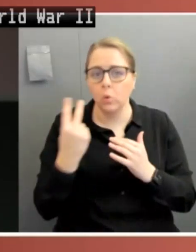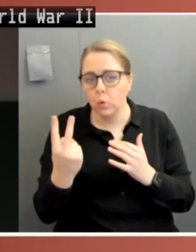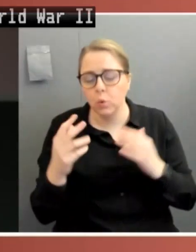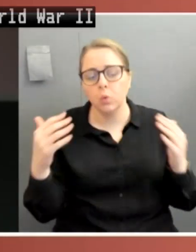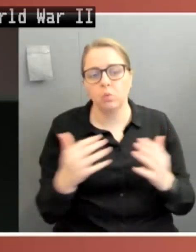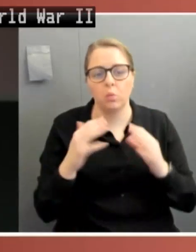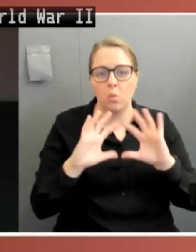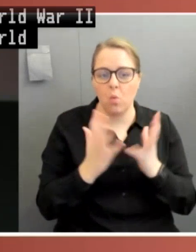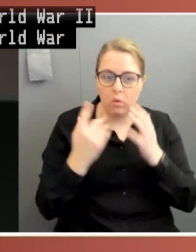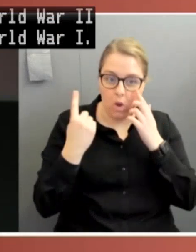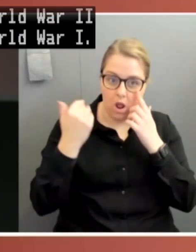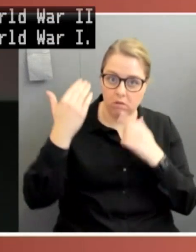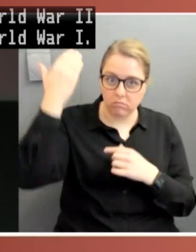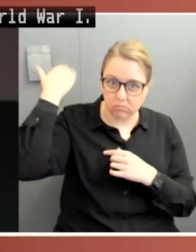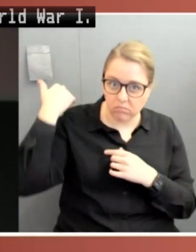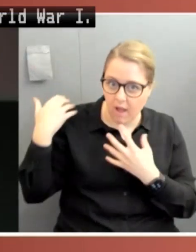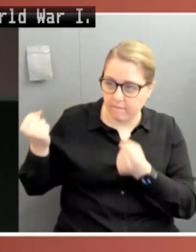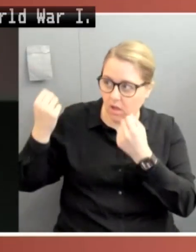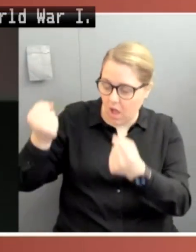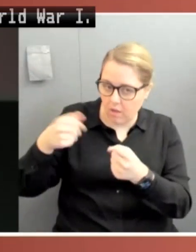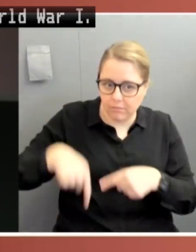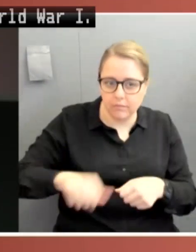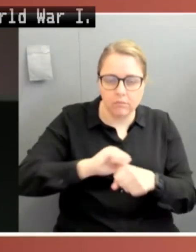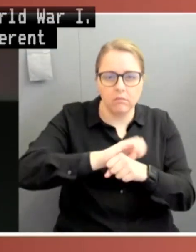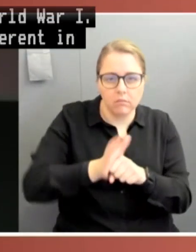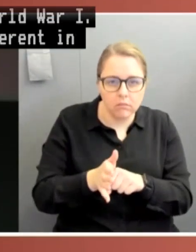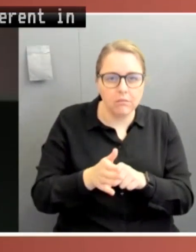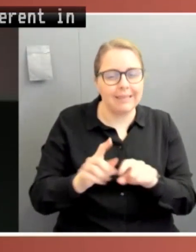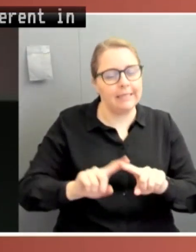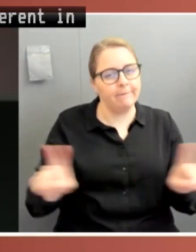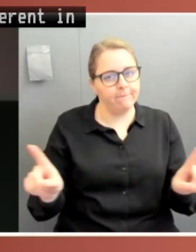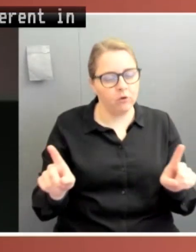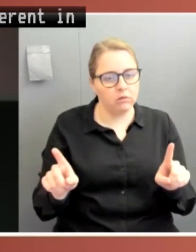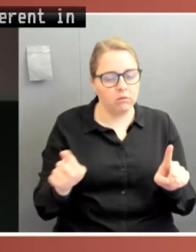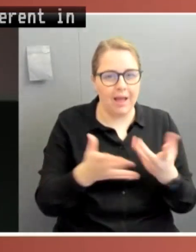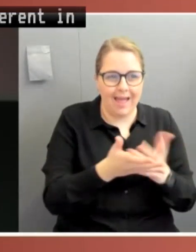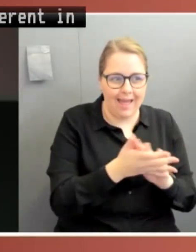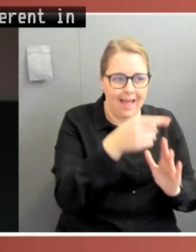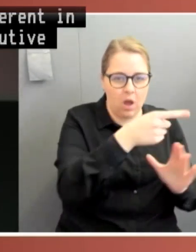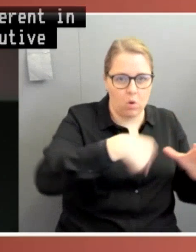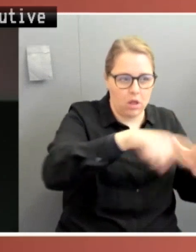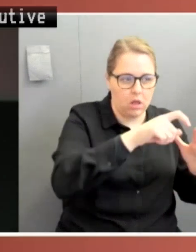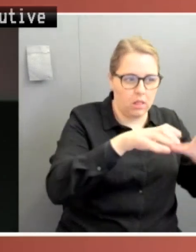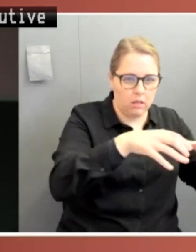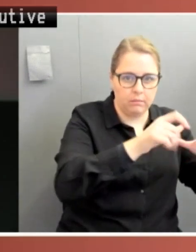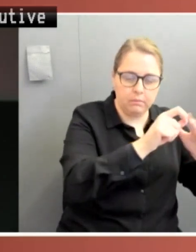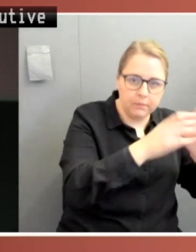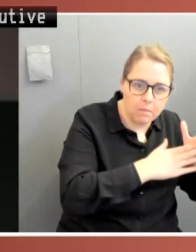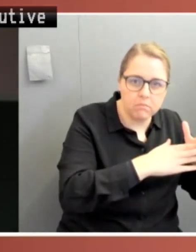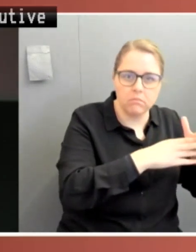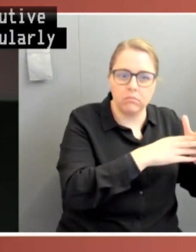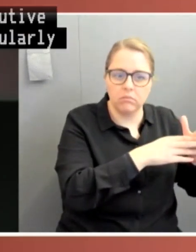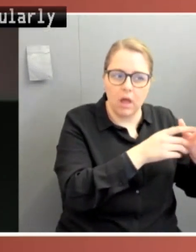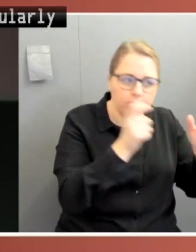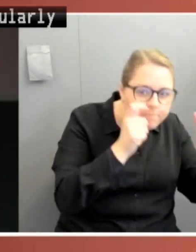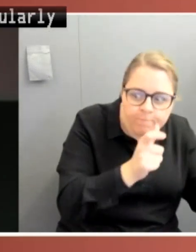different in terms of the level of executive domination, and also particularly given the need in a pandemic to have scrutiny, transparency,